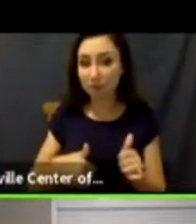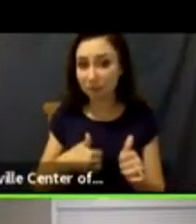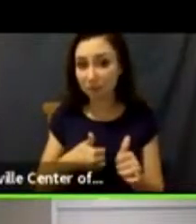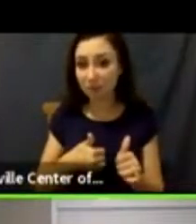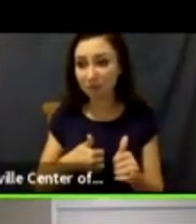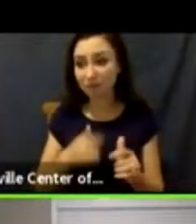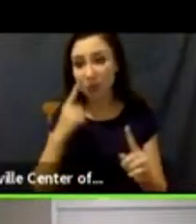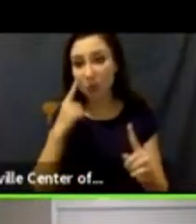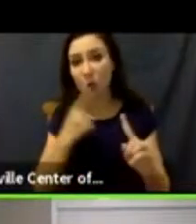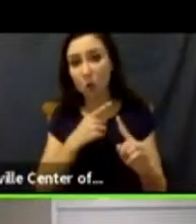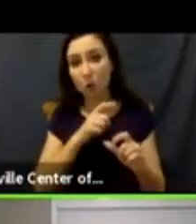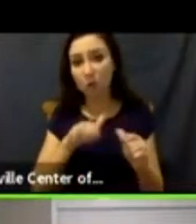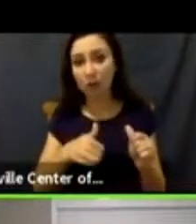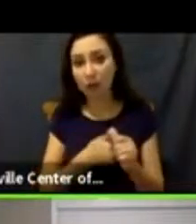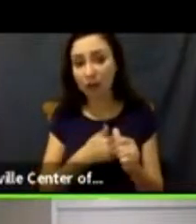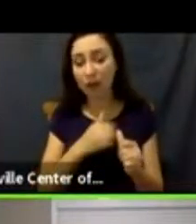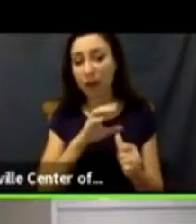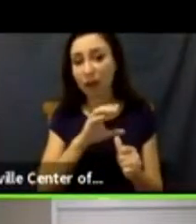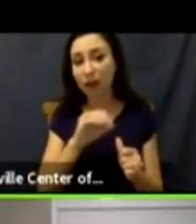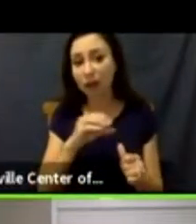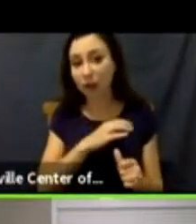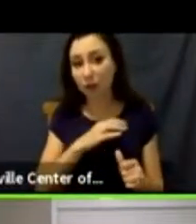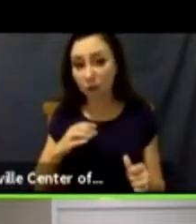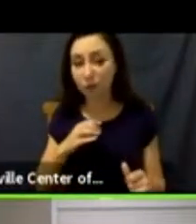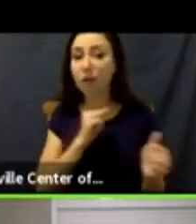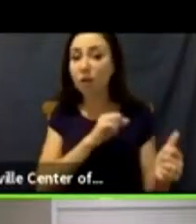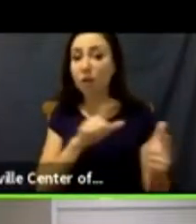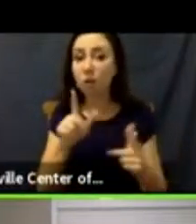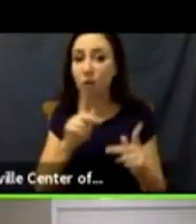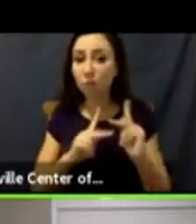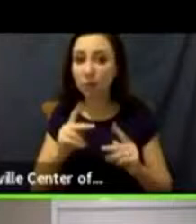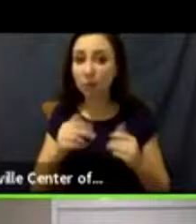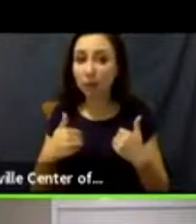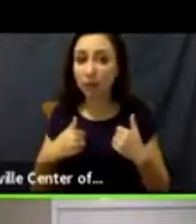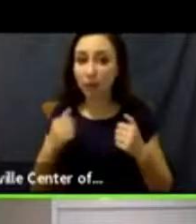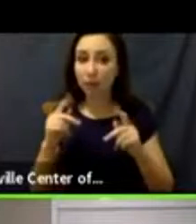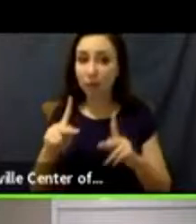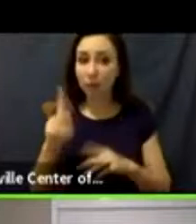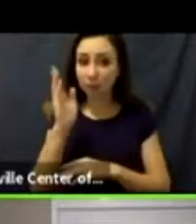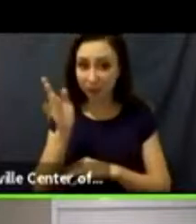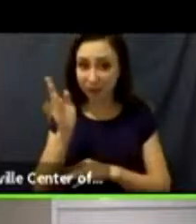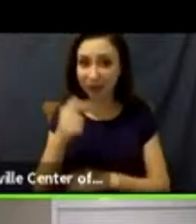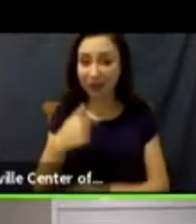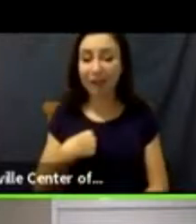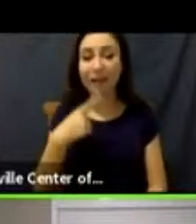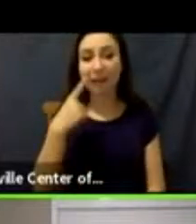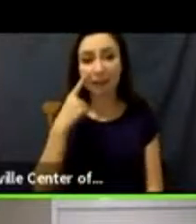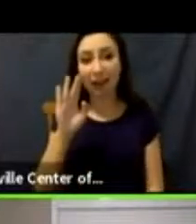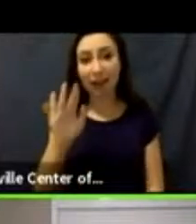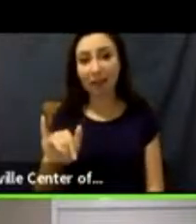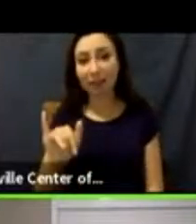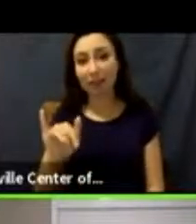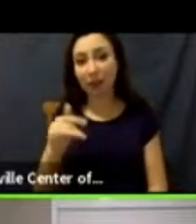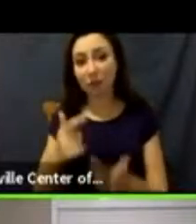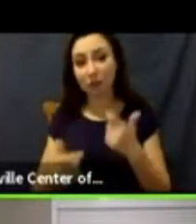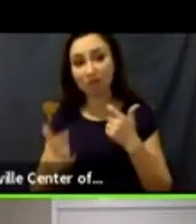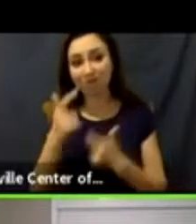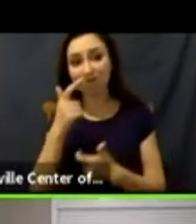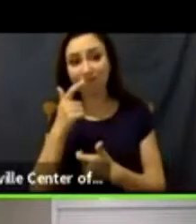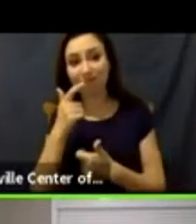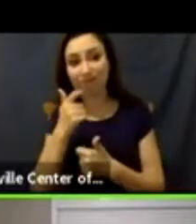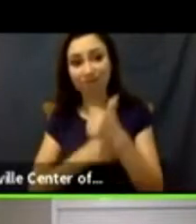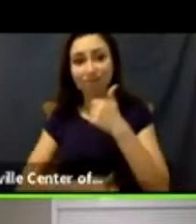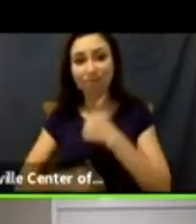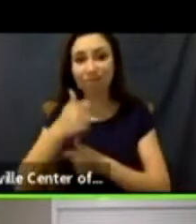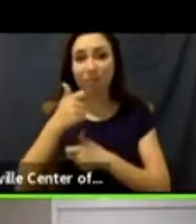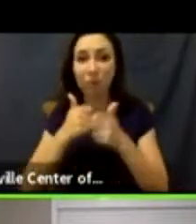commissions was that everyone have a chance to speak. I think that was their chief issue,